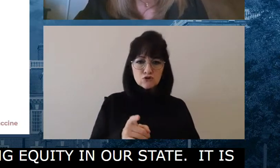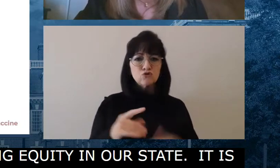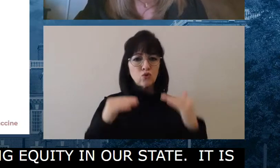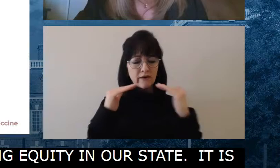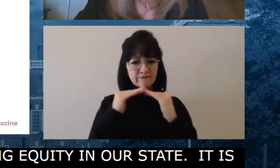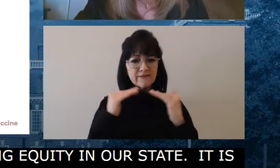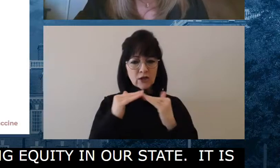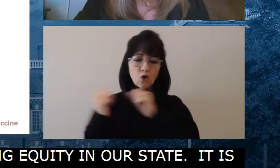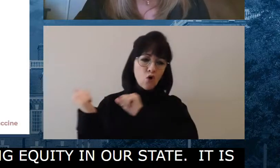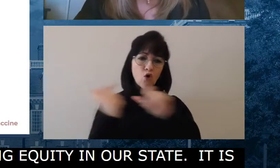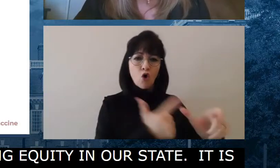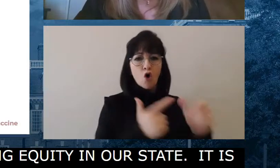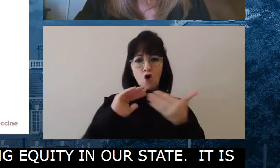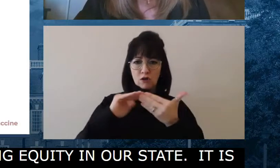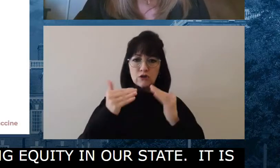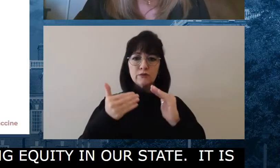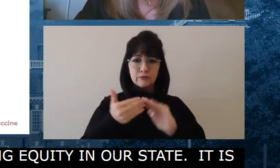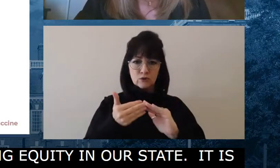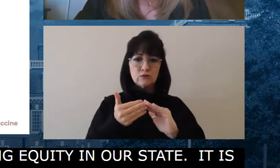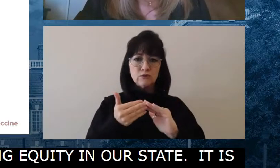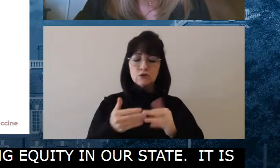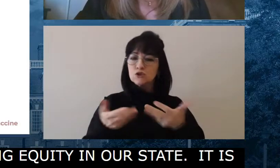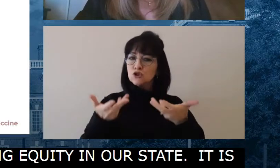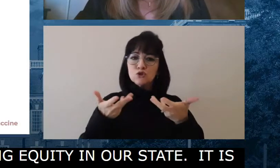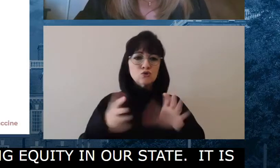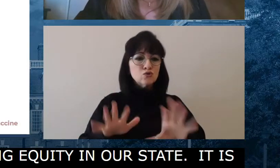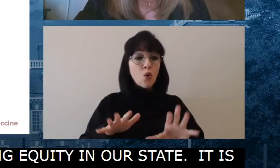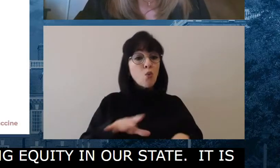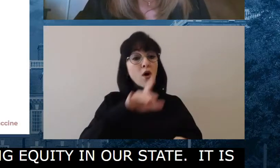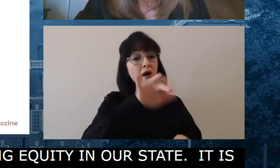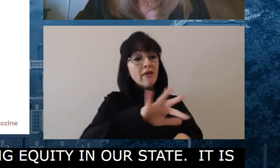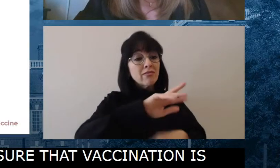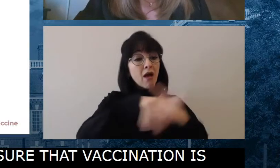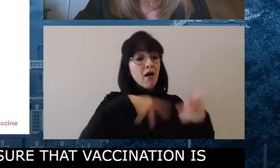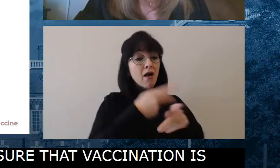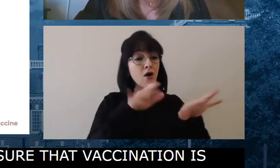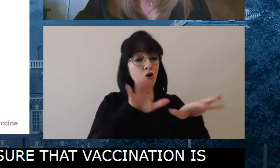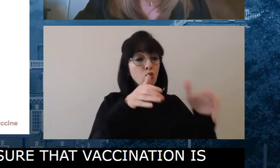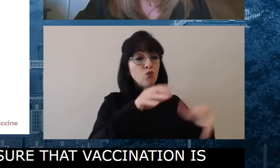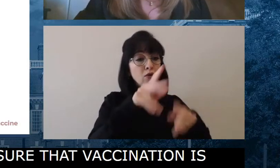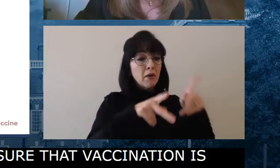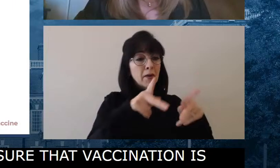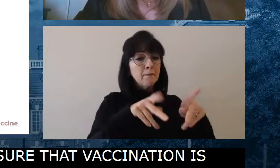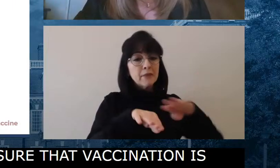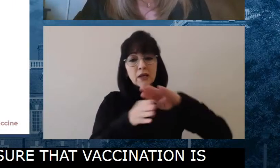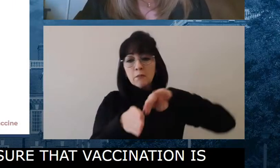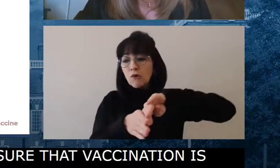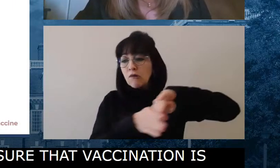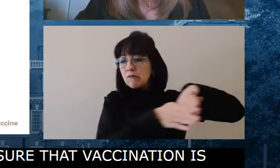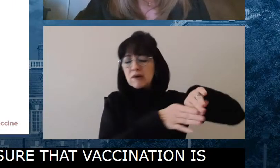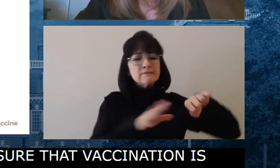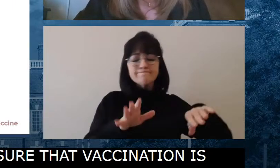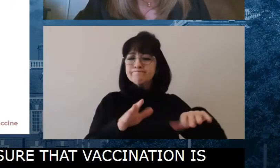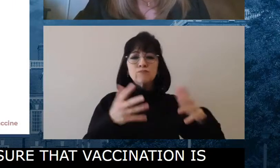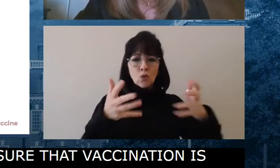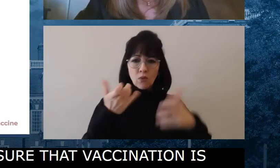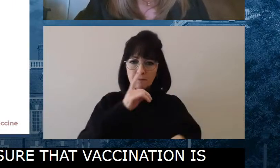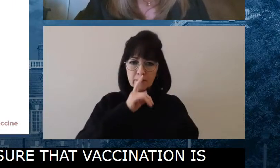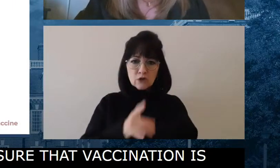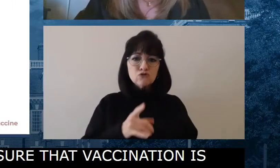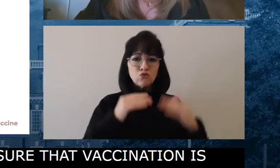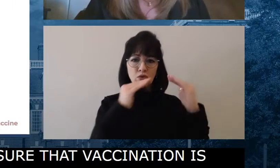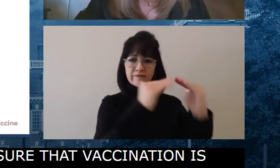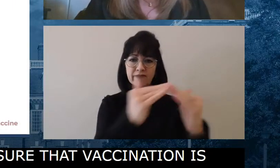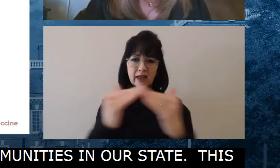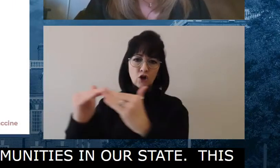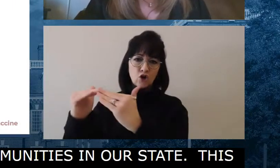communities in our state. This is something we've been working on hard, and we've made a lot of progress, but we really feel